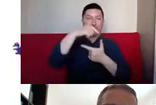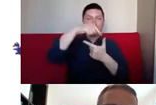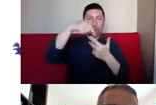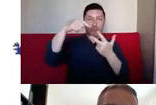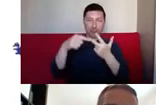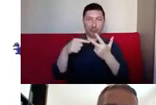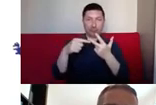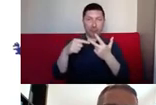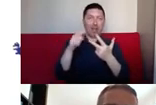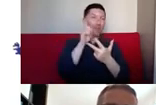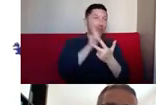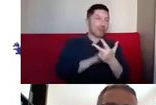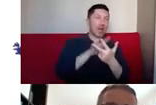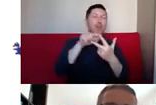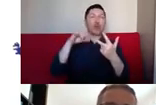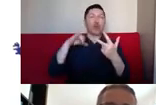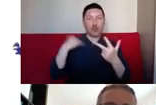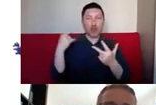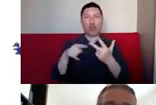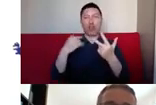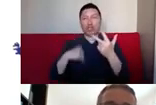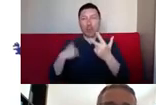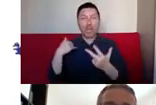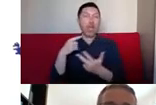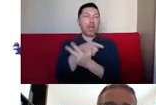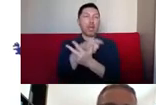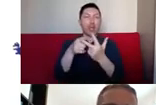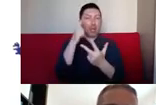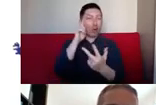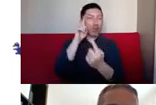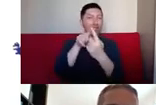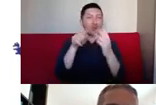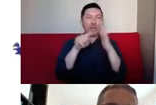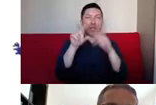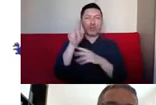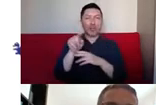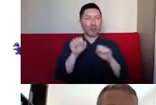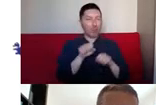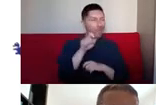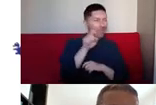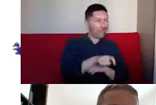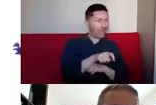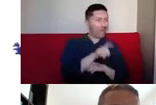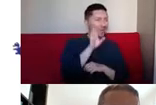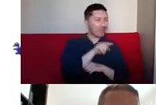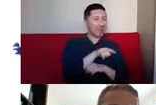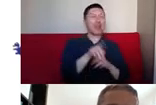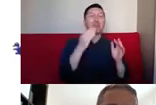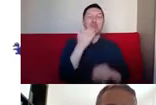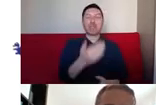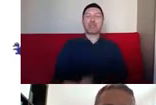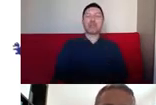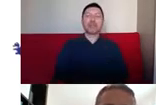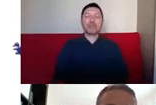And then there's one more principle. If you press the key again, then you will see this last principle. Yes. Furthermore, the